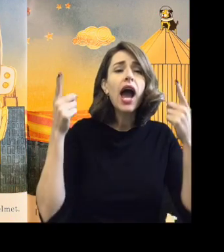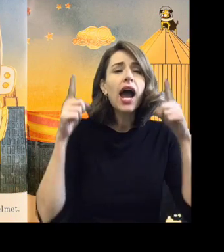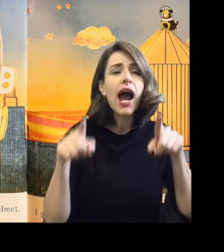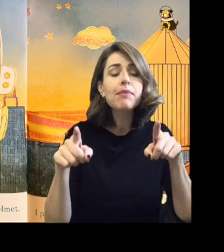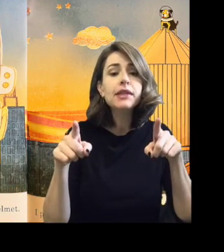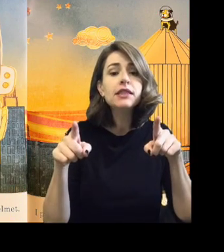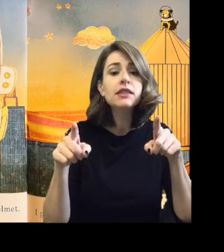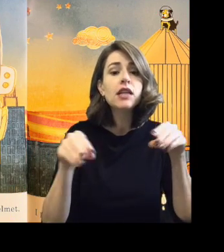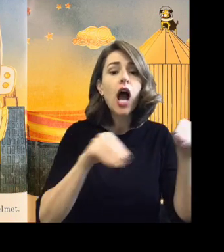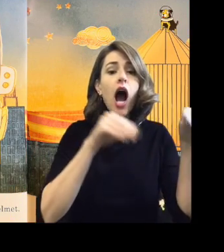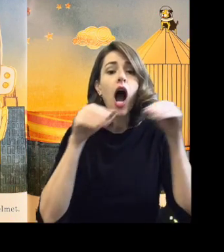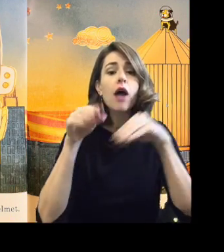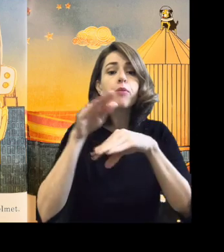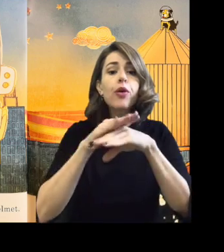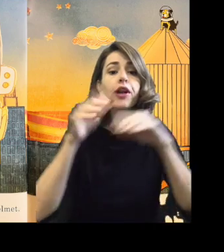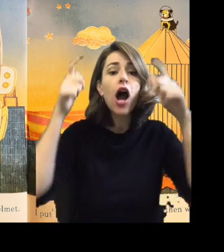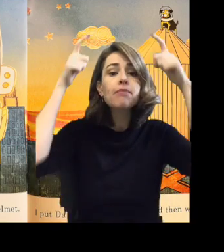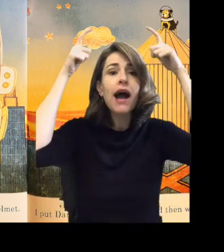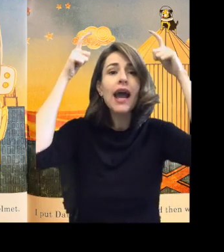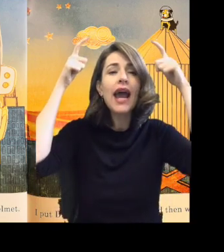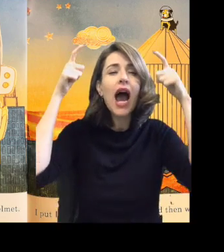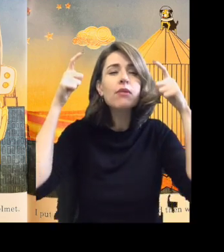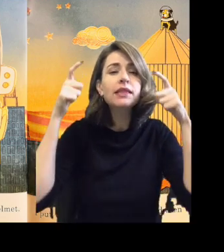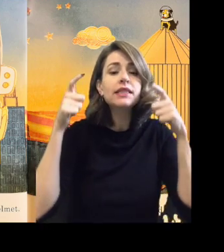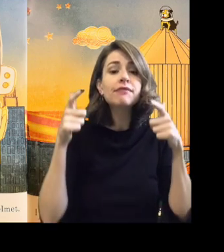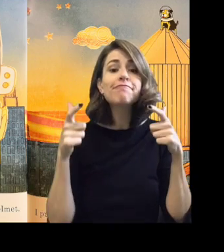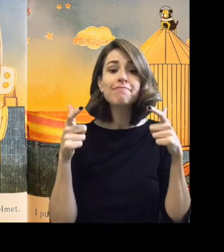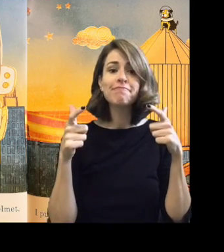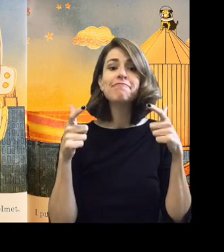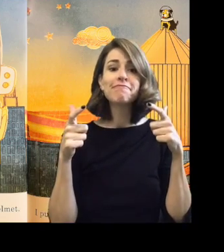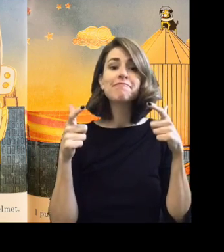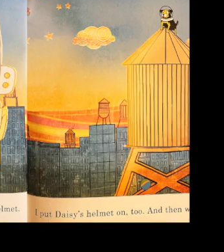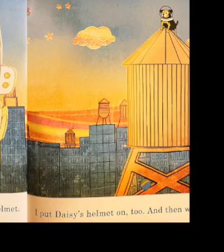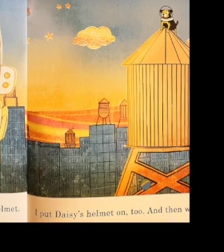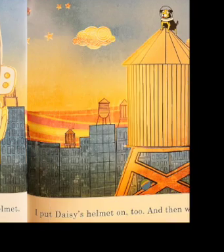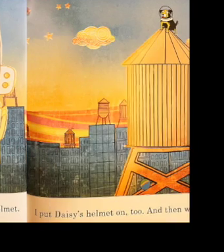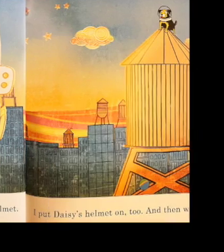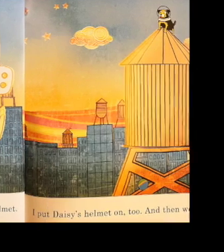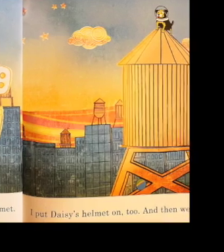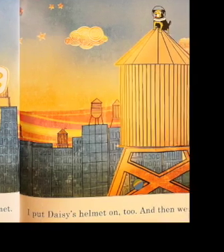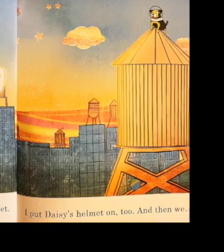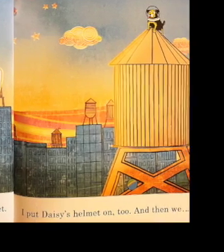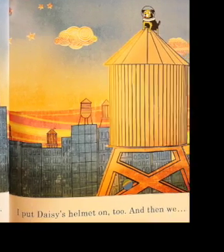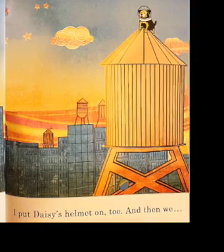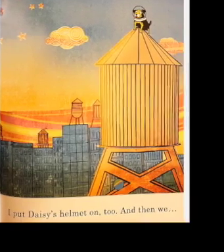When that happens, I put on my helmet.